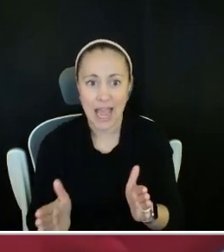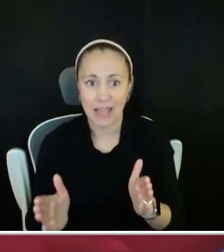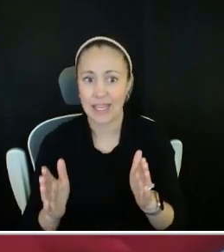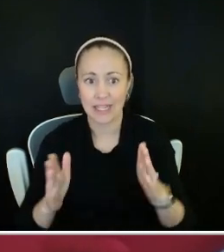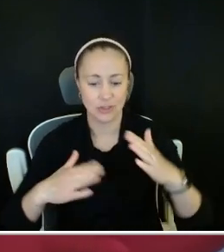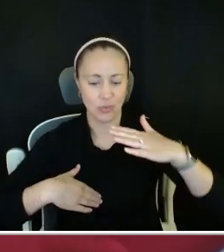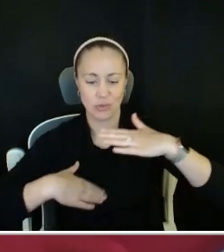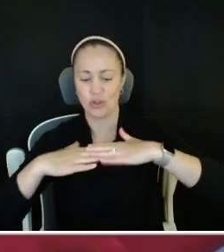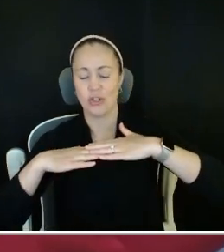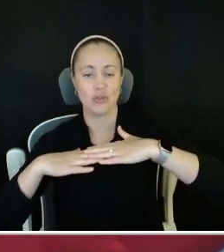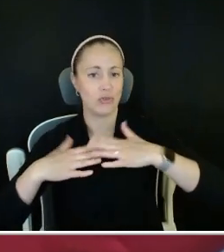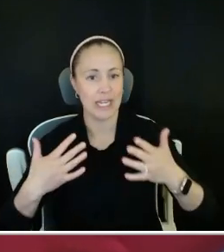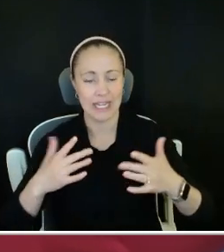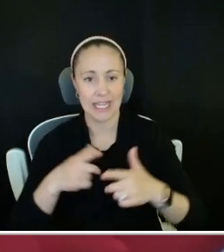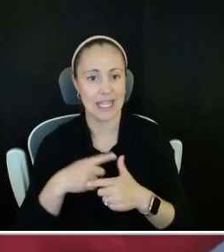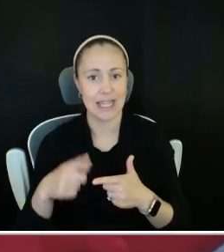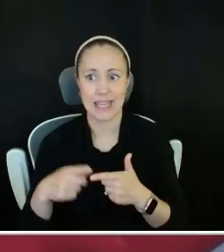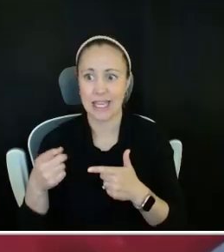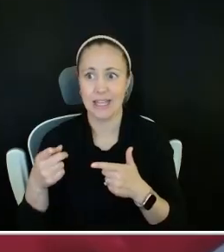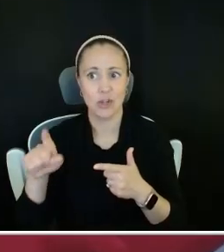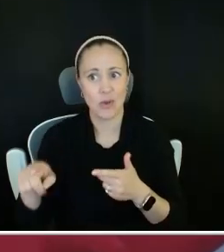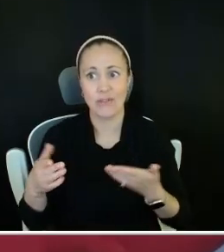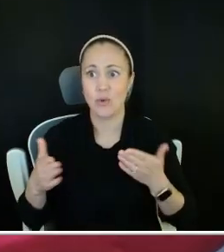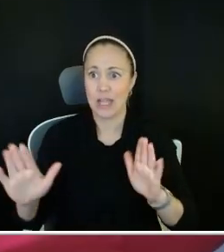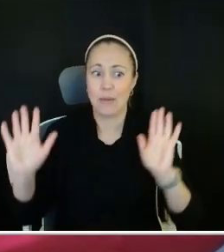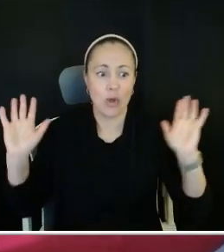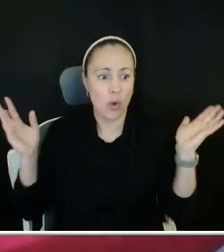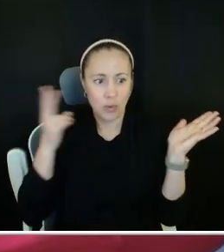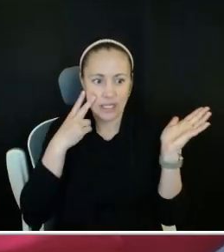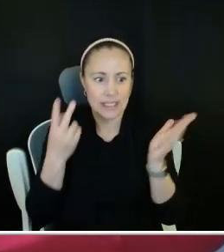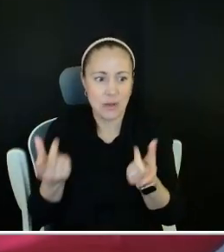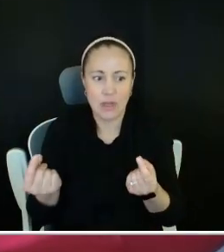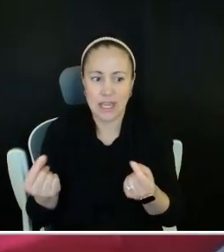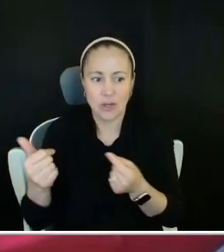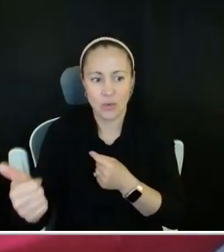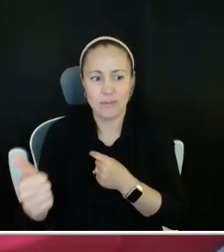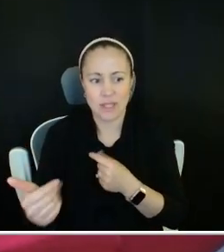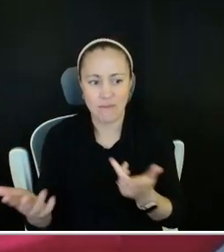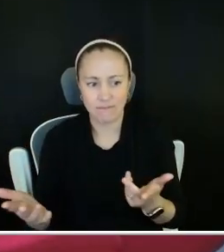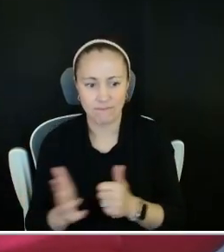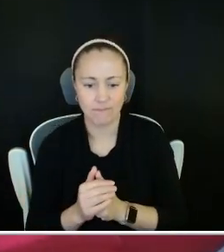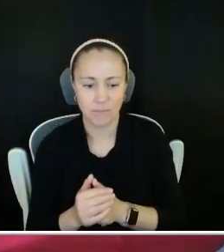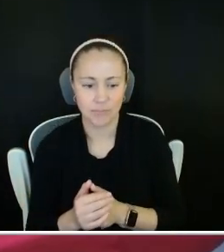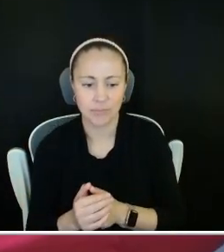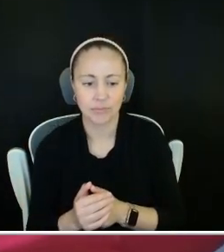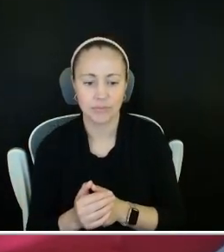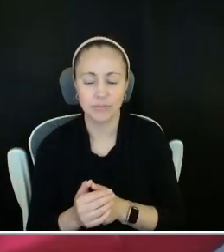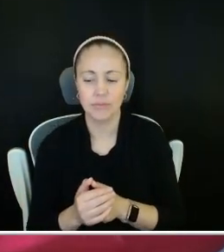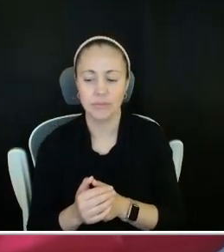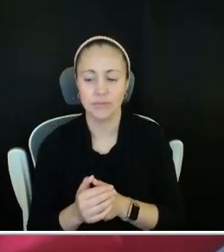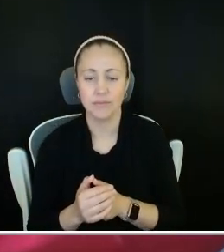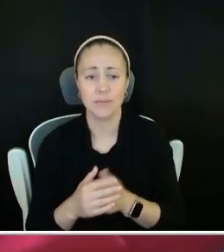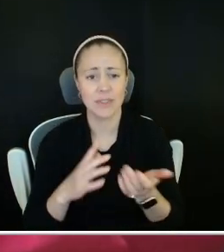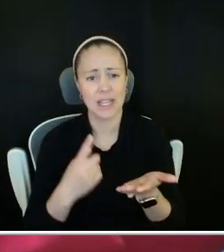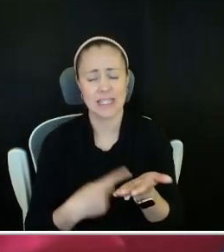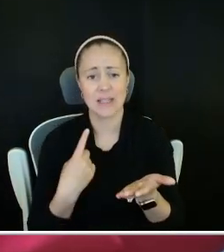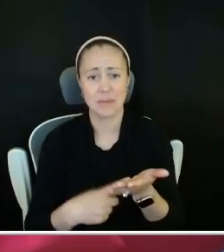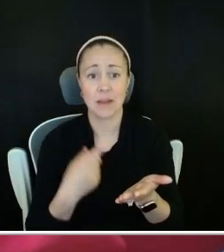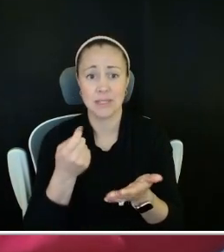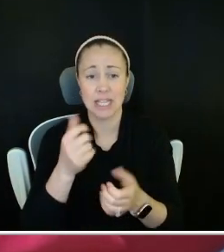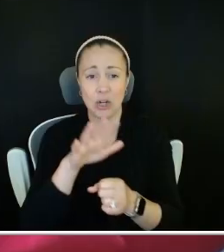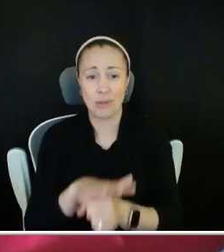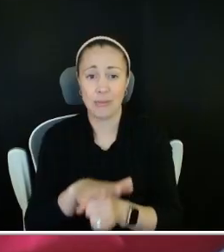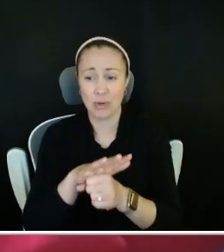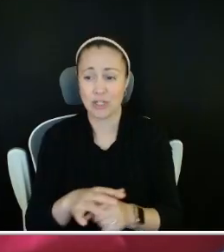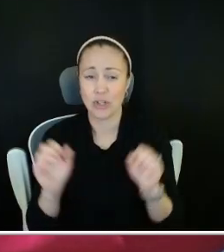certain degree. Then you have to let them go and see what they can do. So there, and sometimes a little bit of pressure is